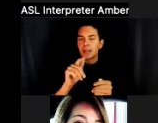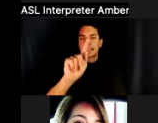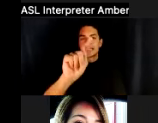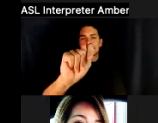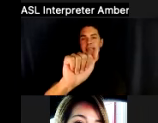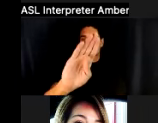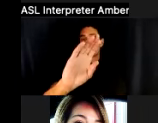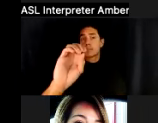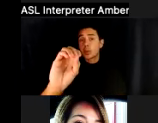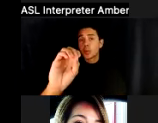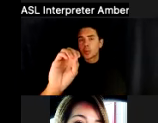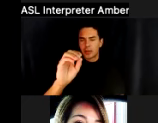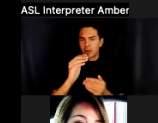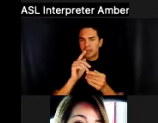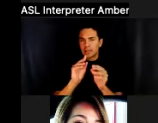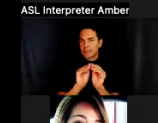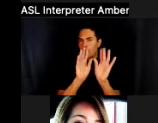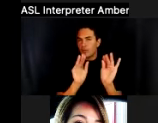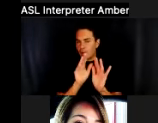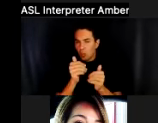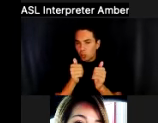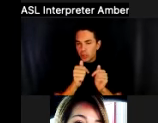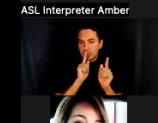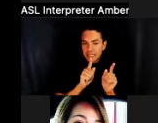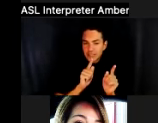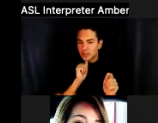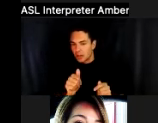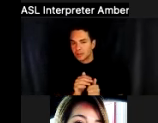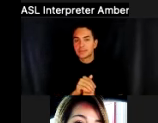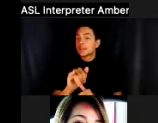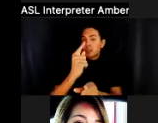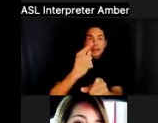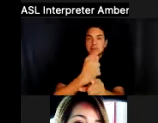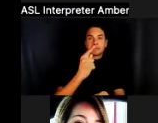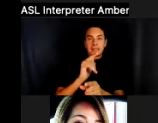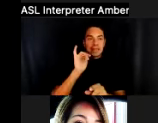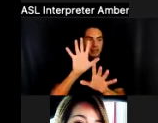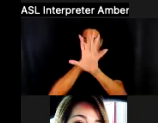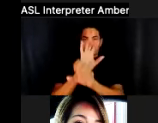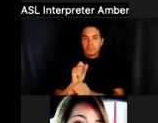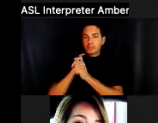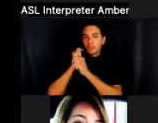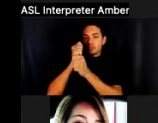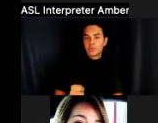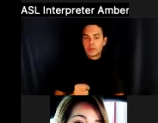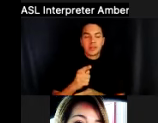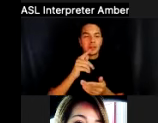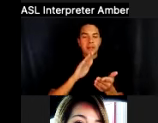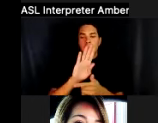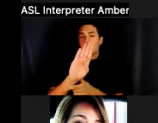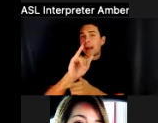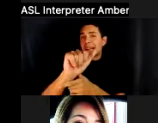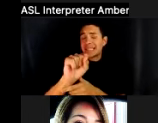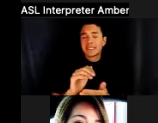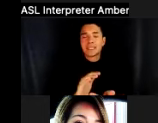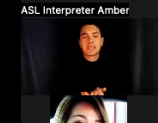again, yep, the customs, taboo, like what does that mean? What is taboo? Biases,